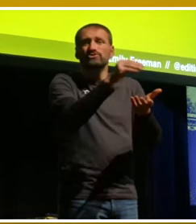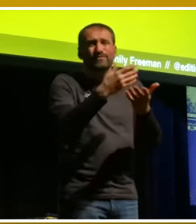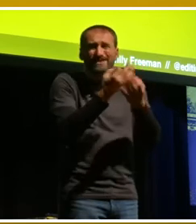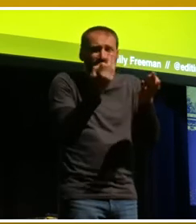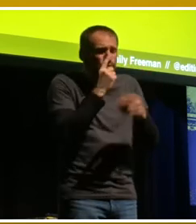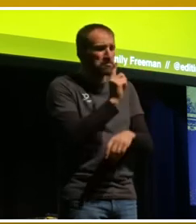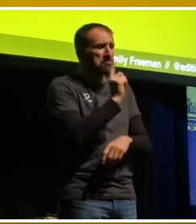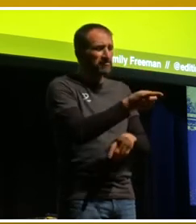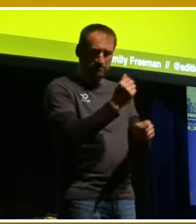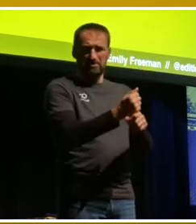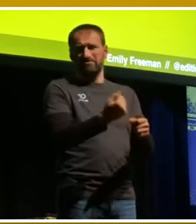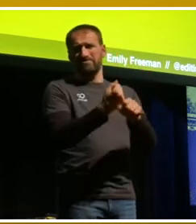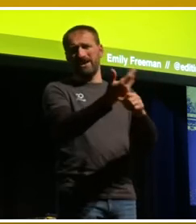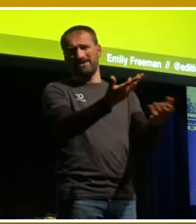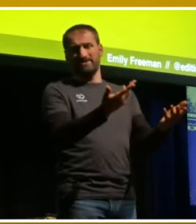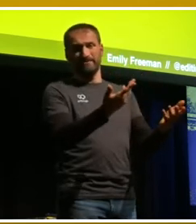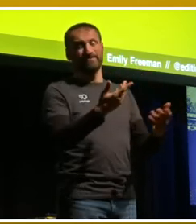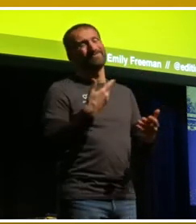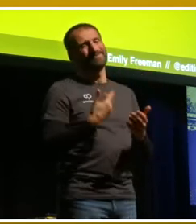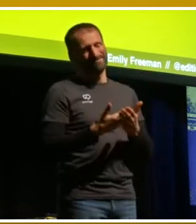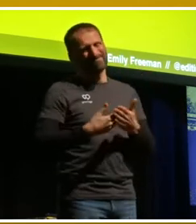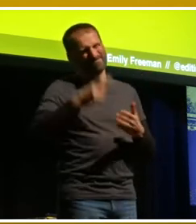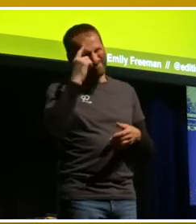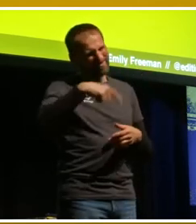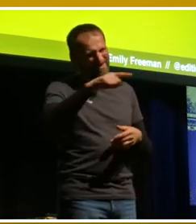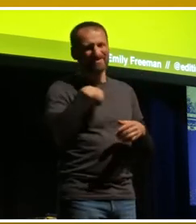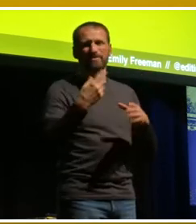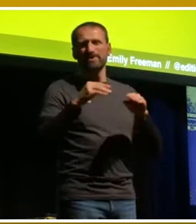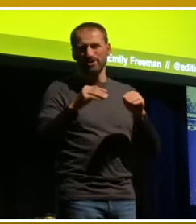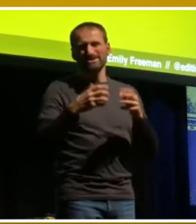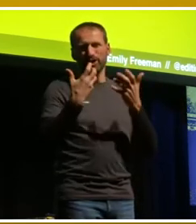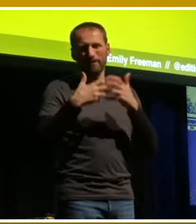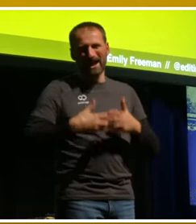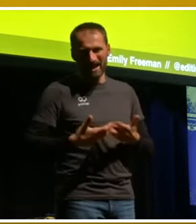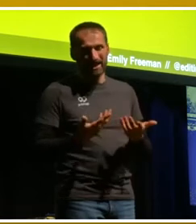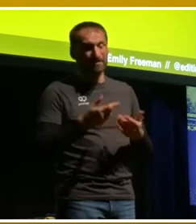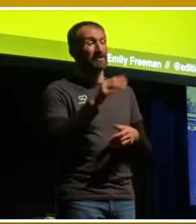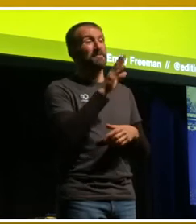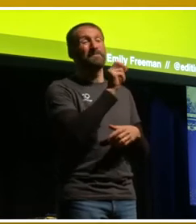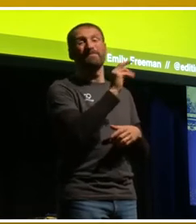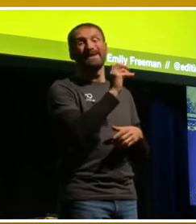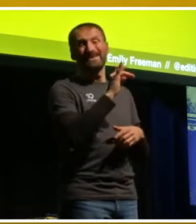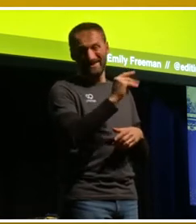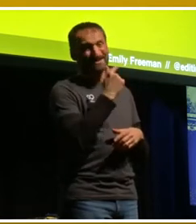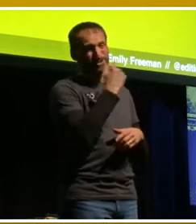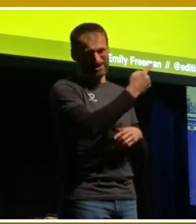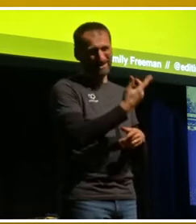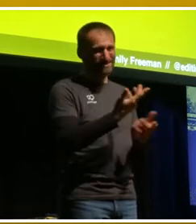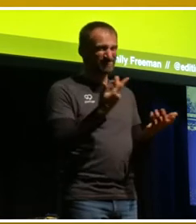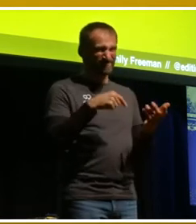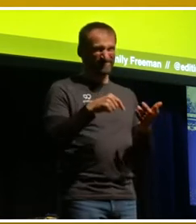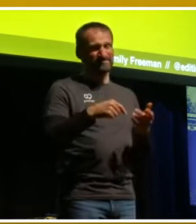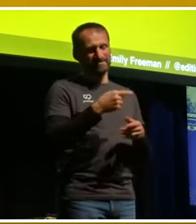you may know, V8 used to have 2 compilers. But as Benedict mentioned this morning, Crankshaft was replaced earlier this year with